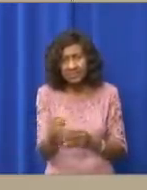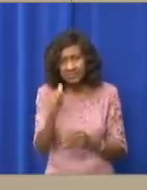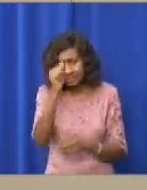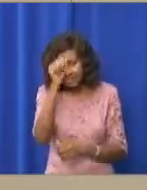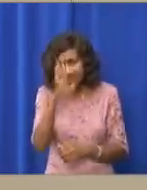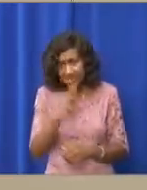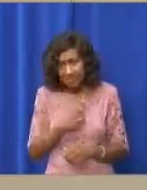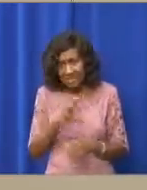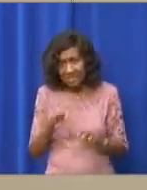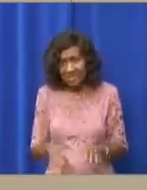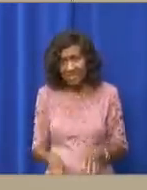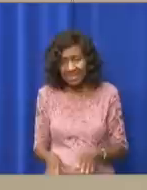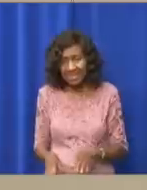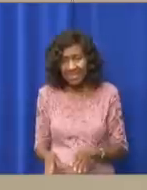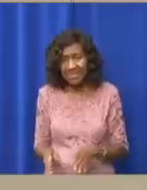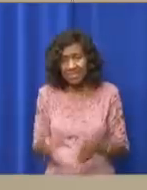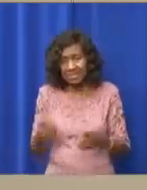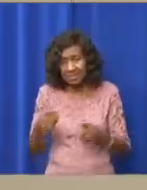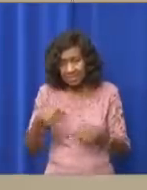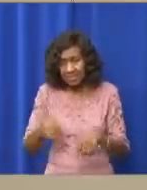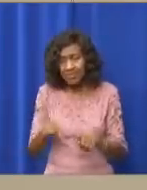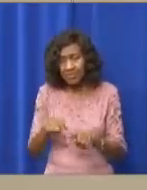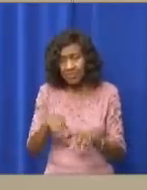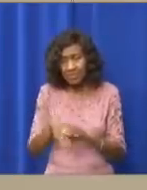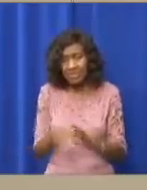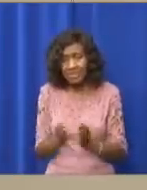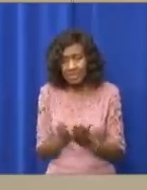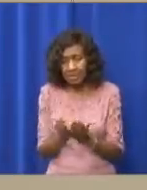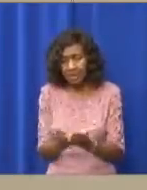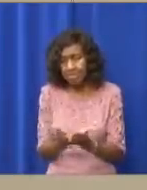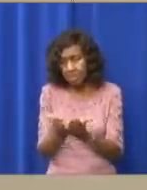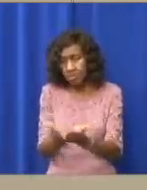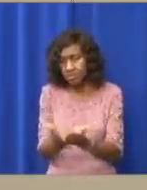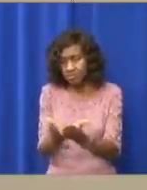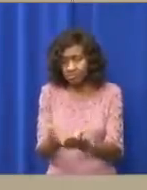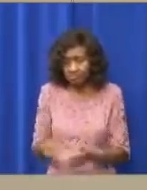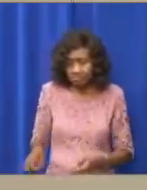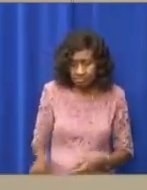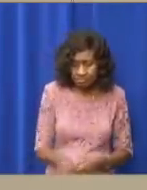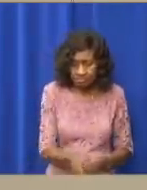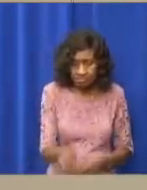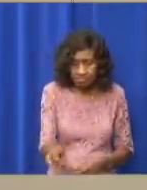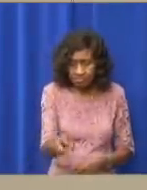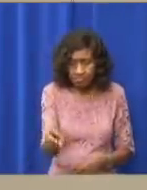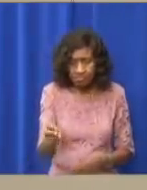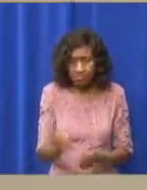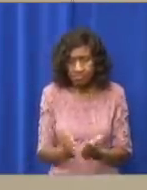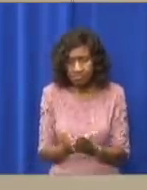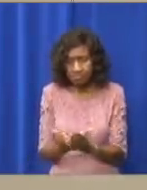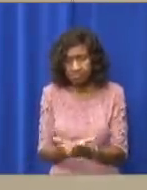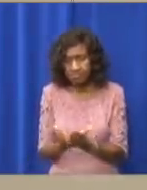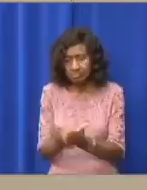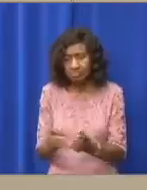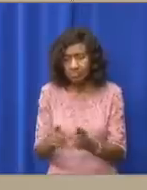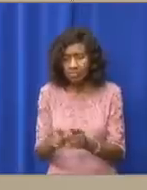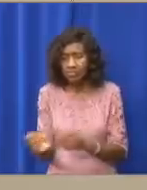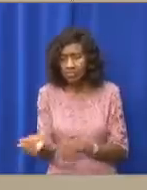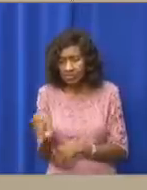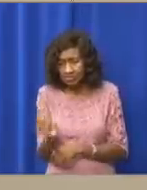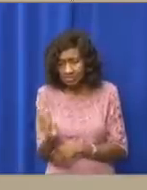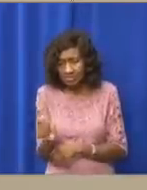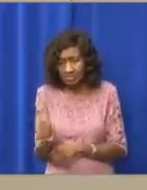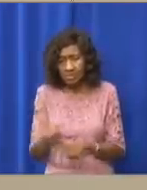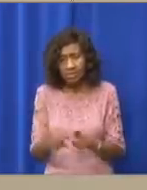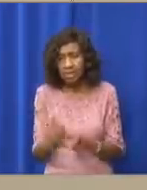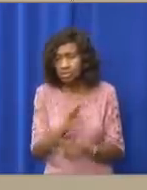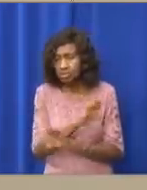can traverse those areas in their boats on their way somewhere else to fish, there is to be no anchoring